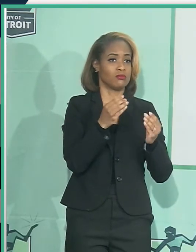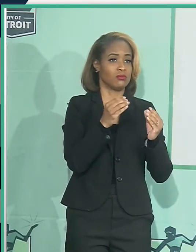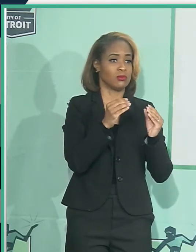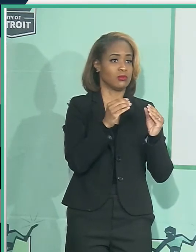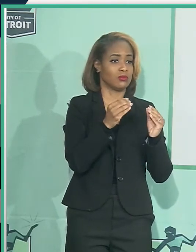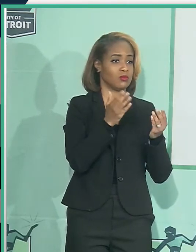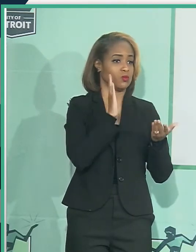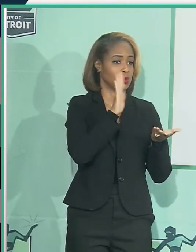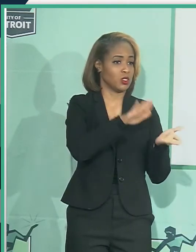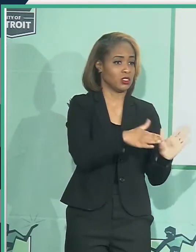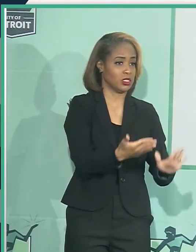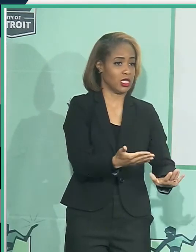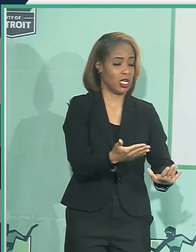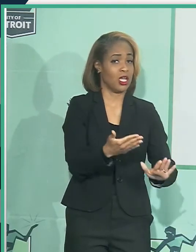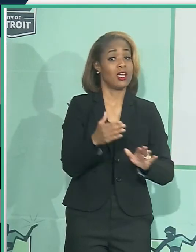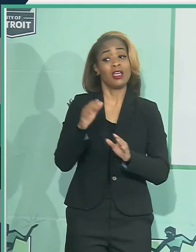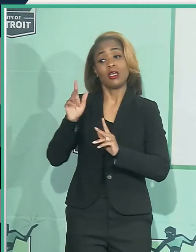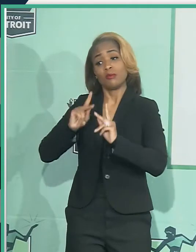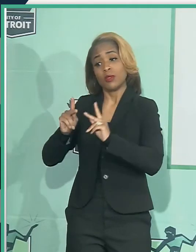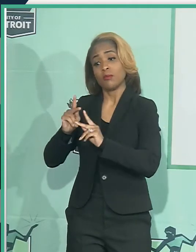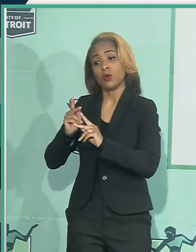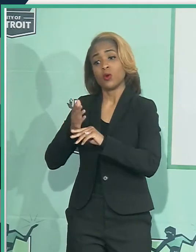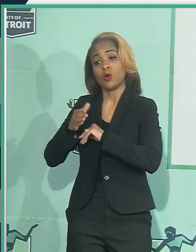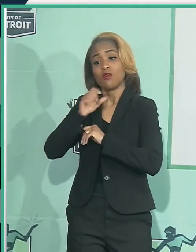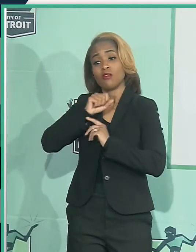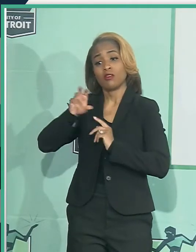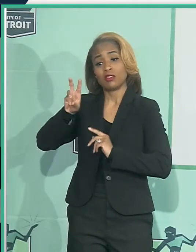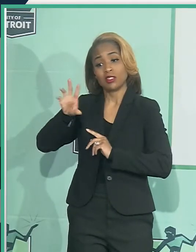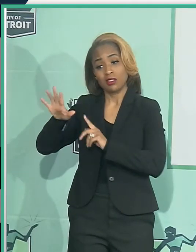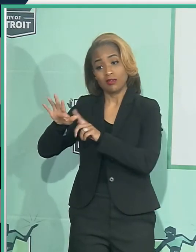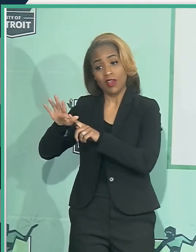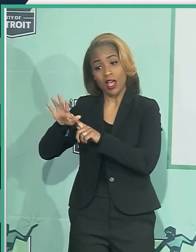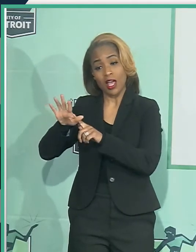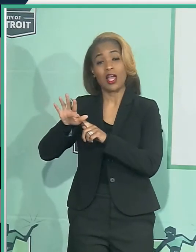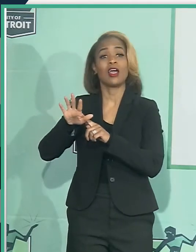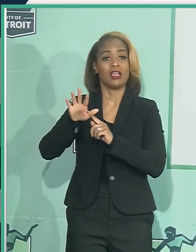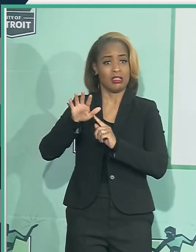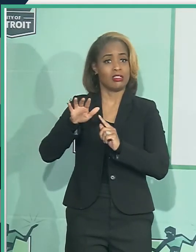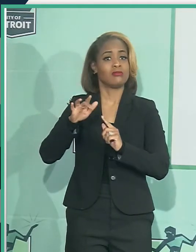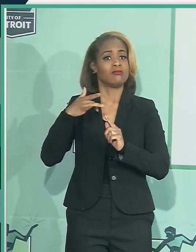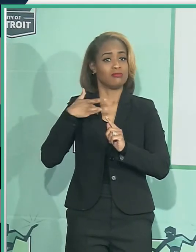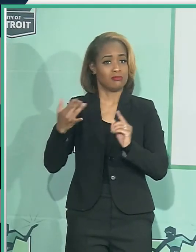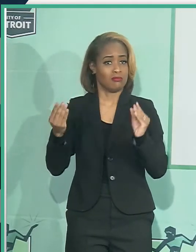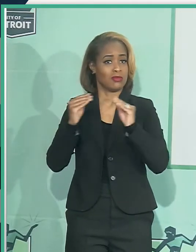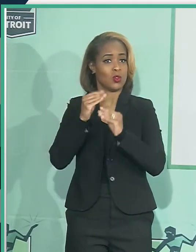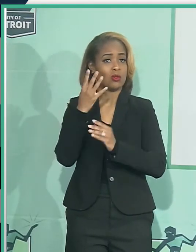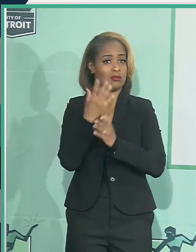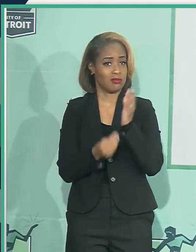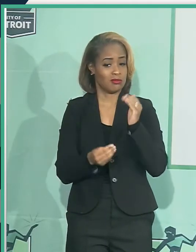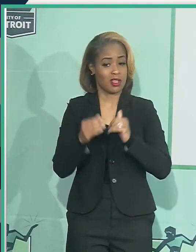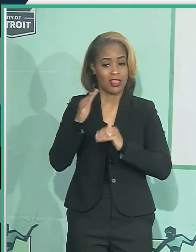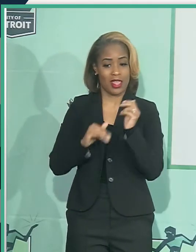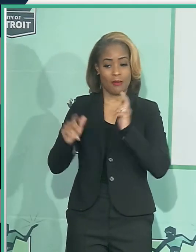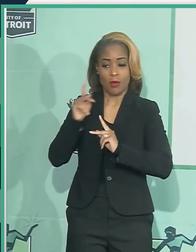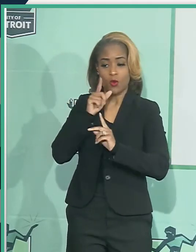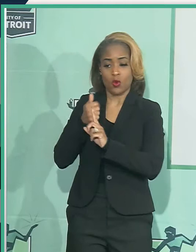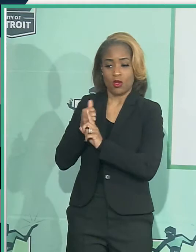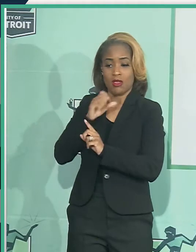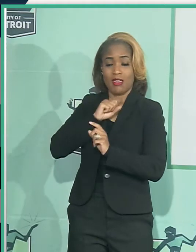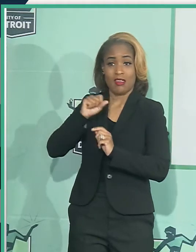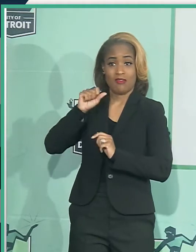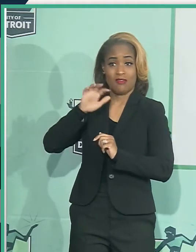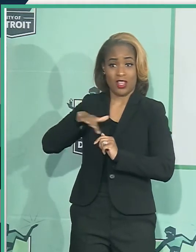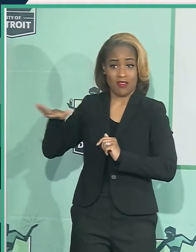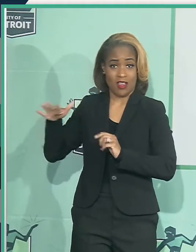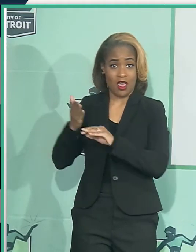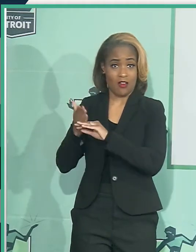over 65 are more likely to die than people over 55. And so we knew, and